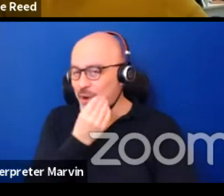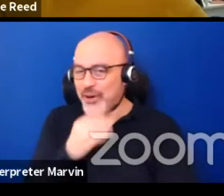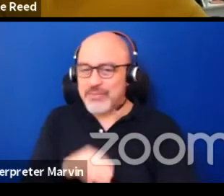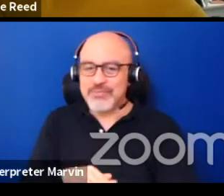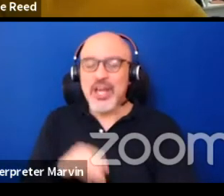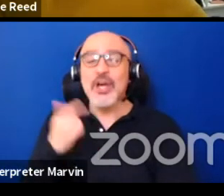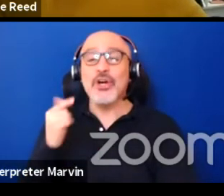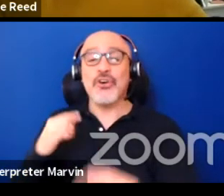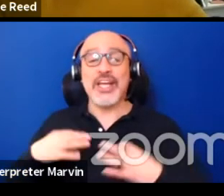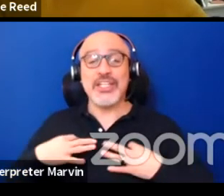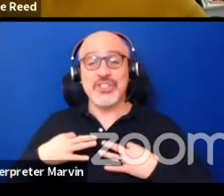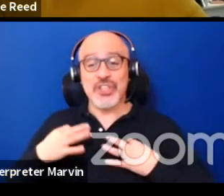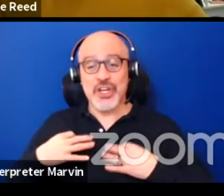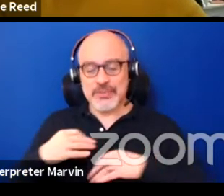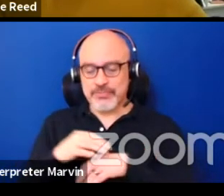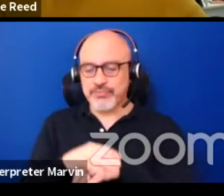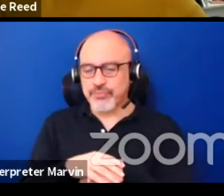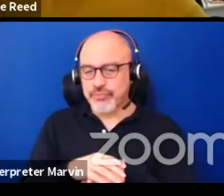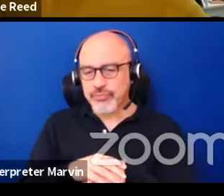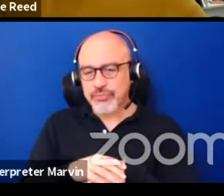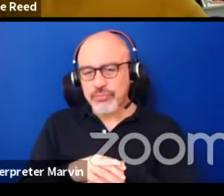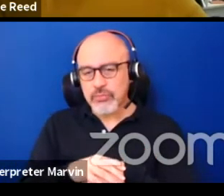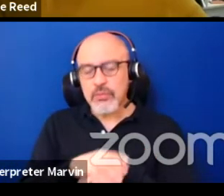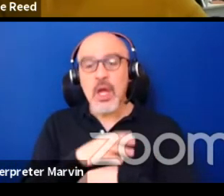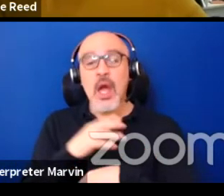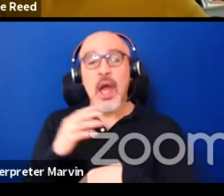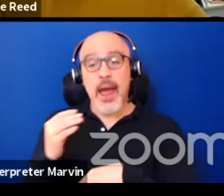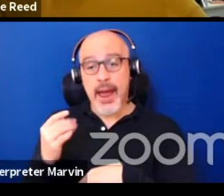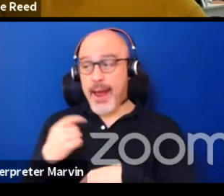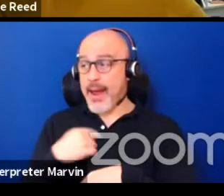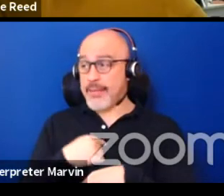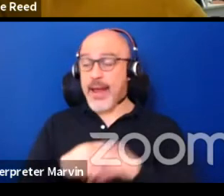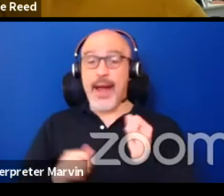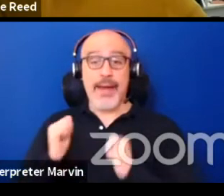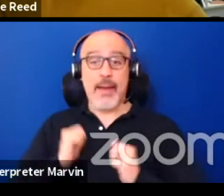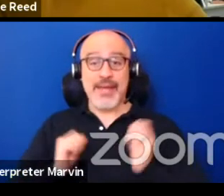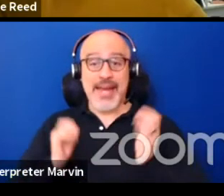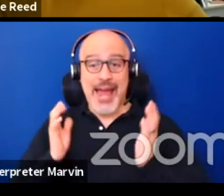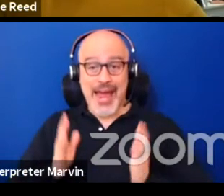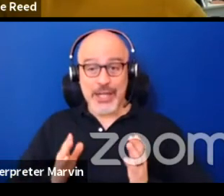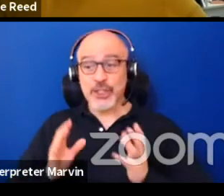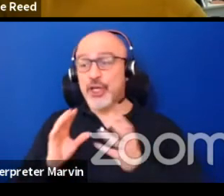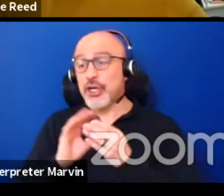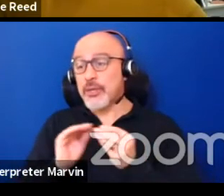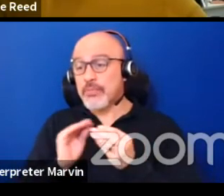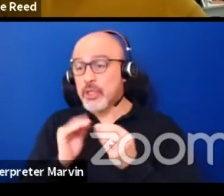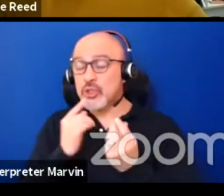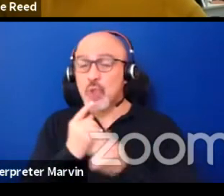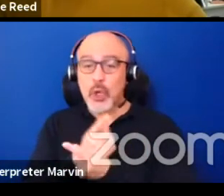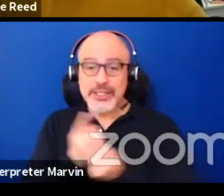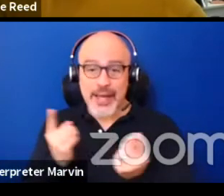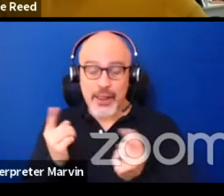green shirt. And I am an actor, a storyteller.